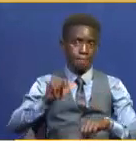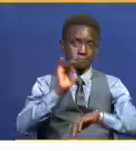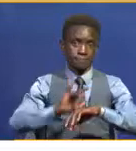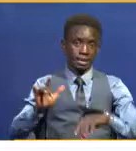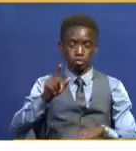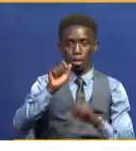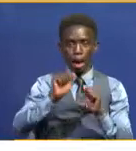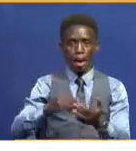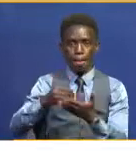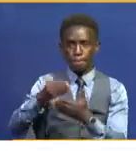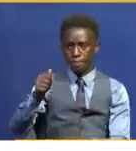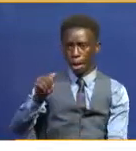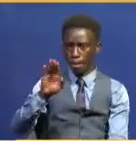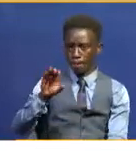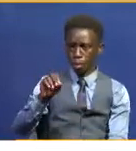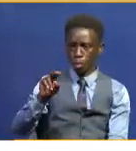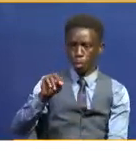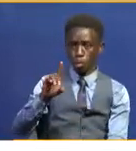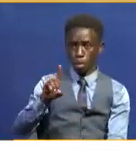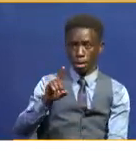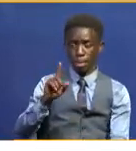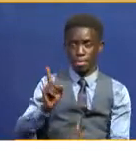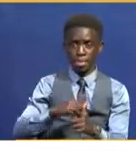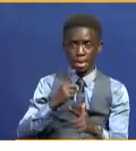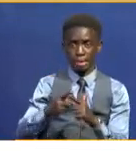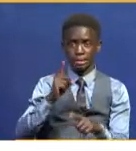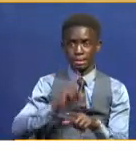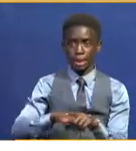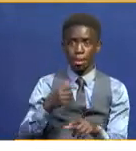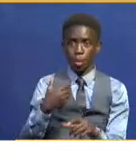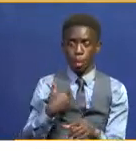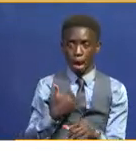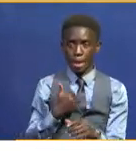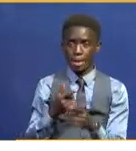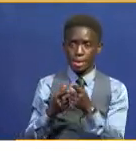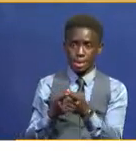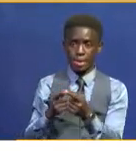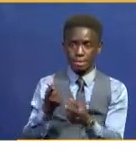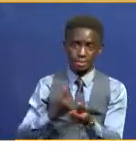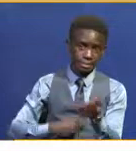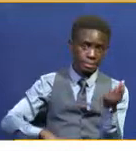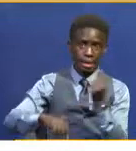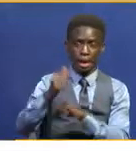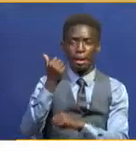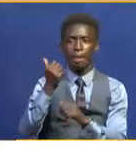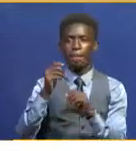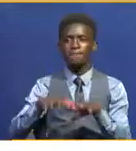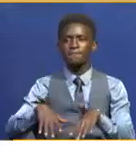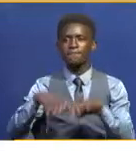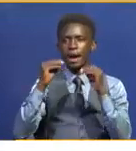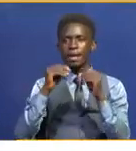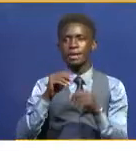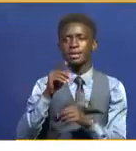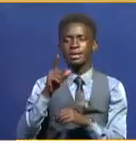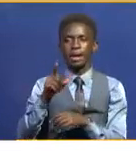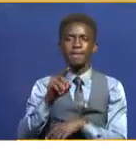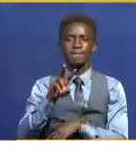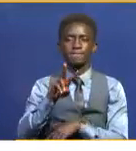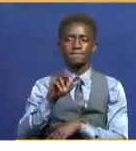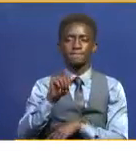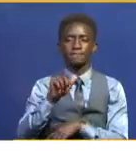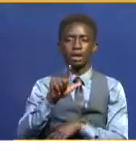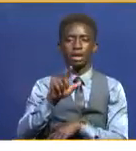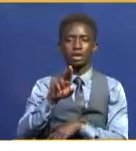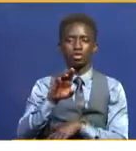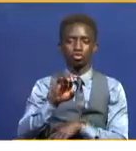particular price and value. But when it comes to actually exit that particular asset, the value could be lower or it could be higher. Mm-hmm. So you